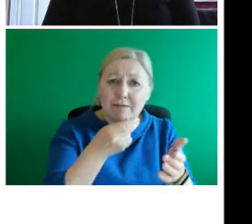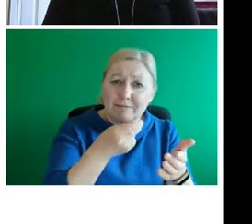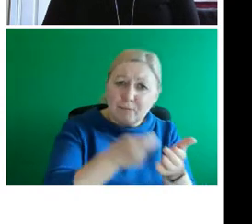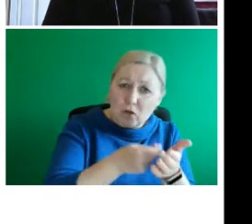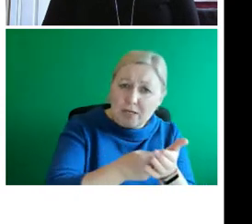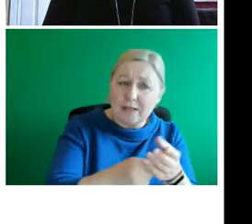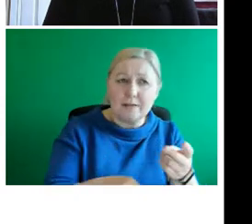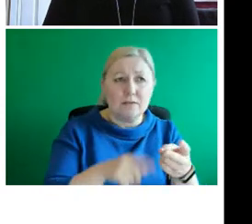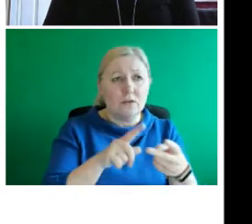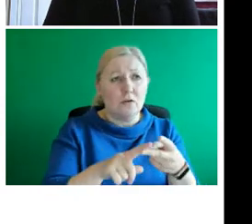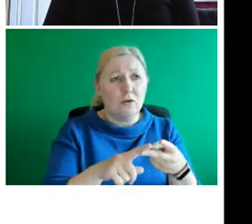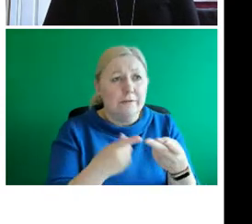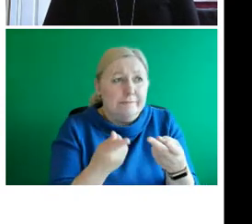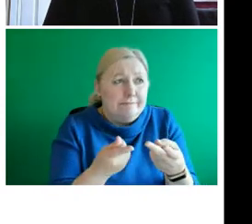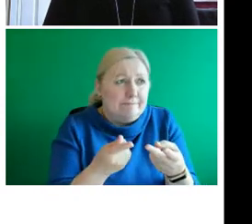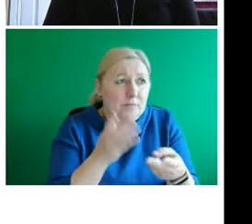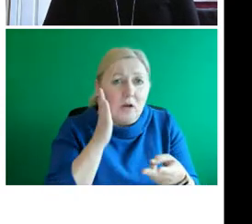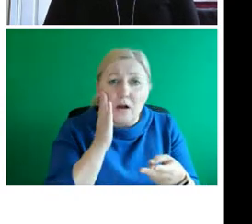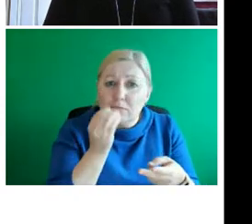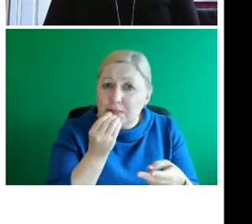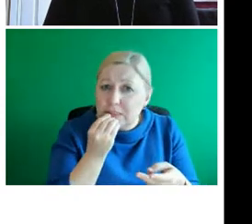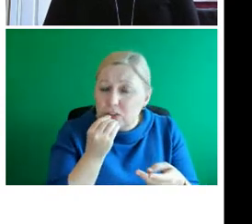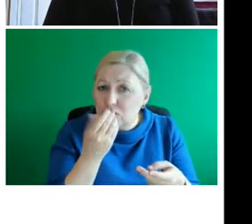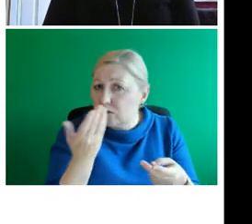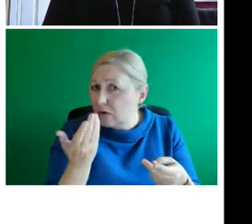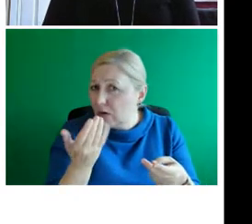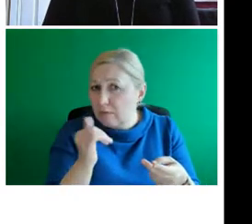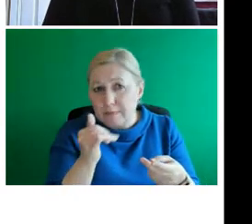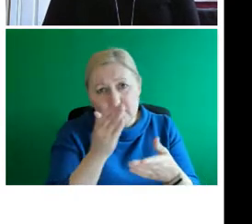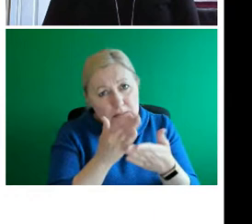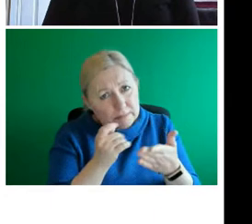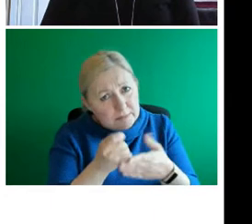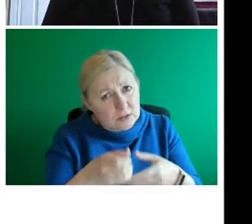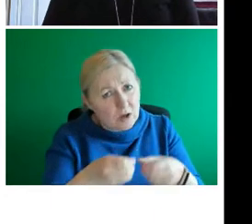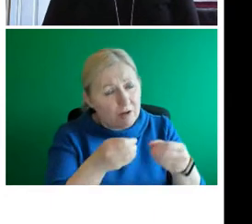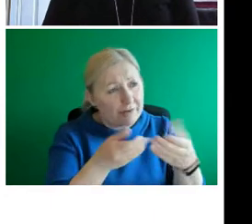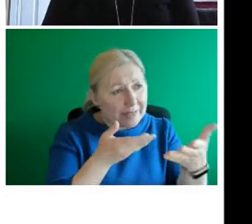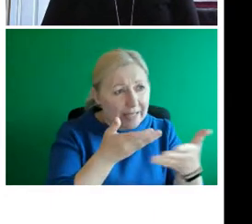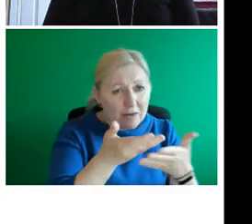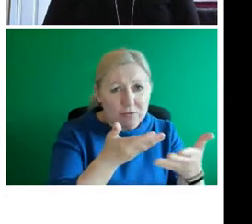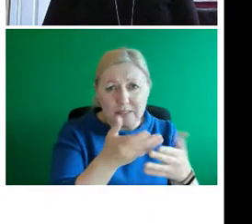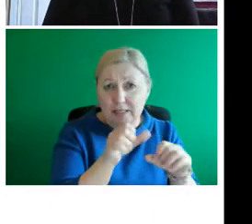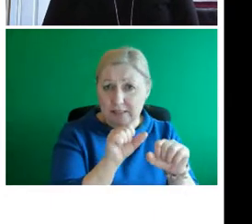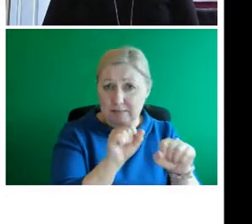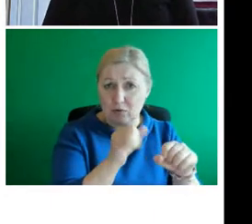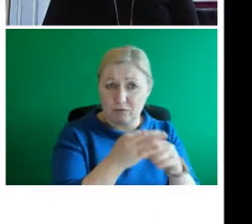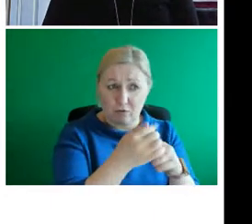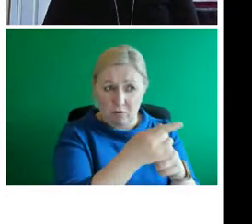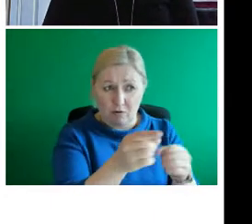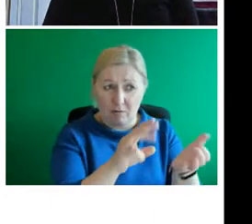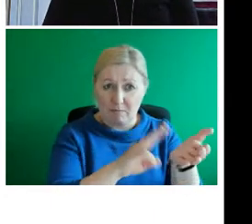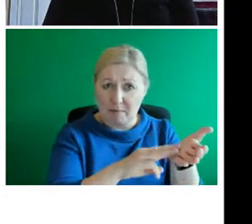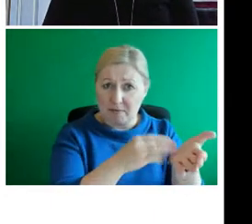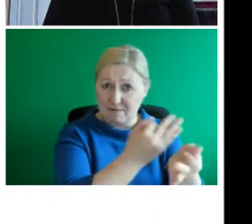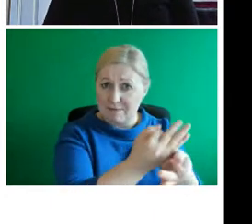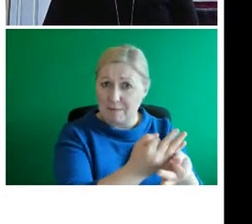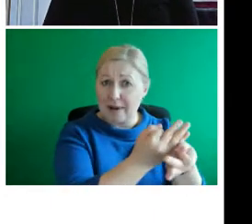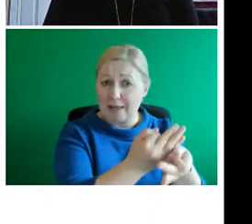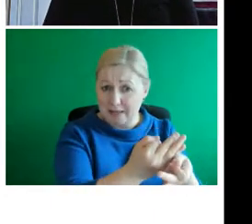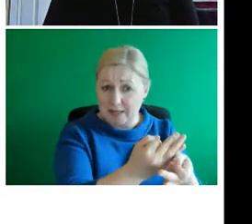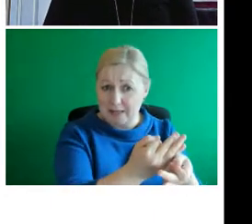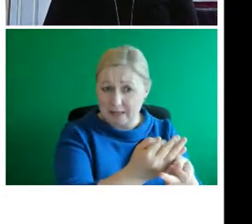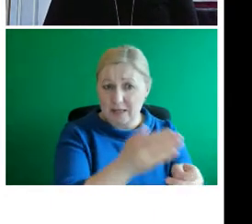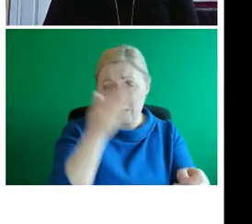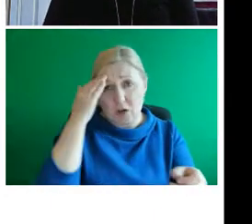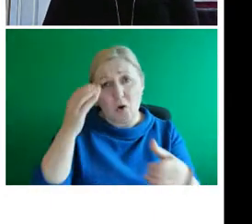Sometimes as well, they provide counselling and support to family members. And our particular team, and I know that a number of other Psychiatry of Later Life